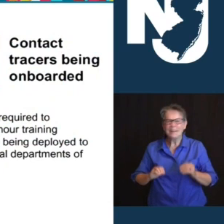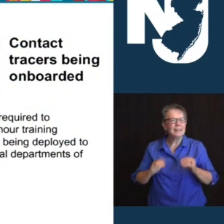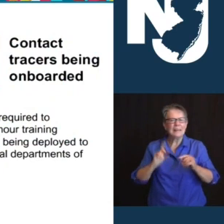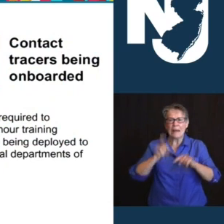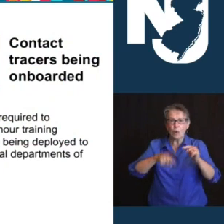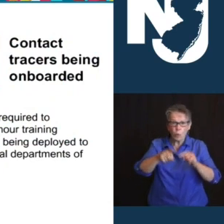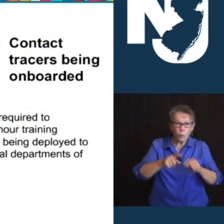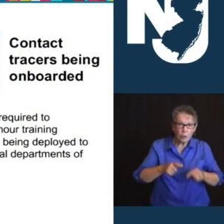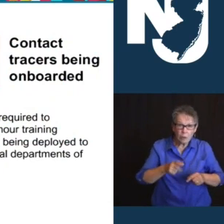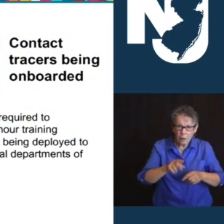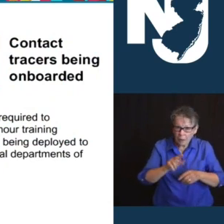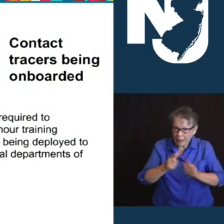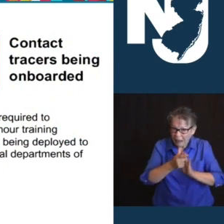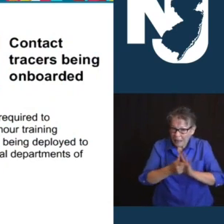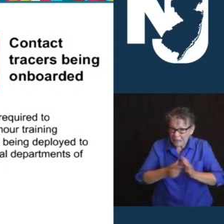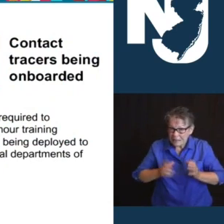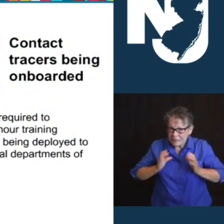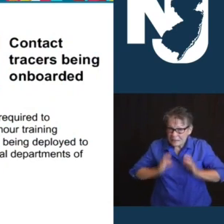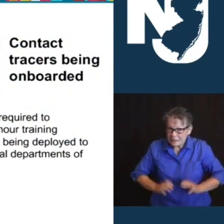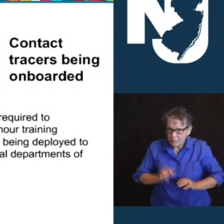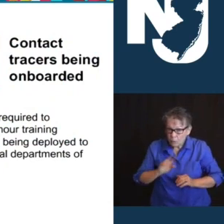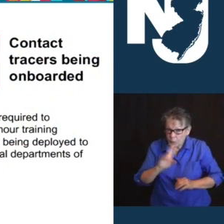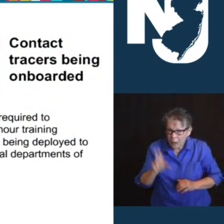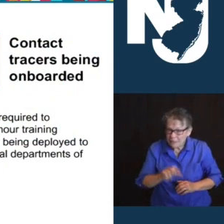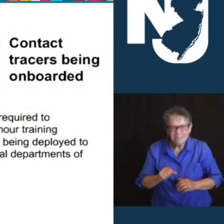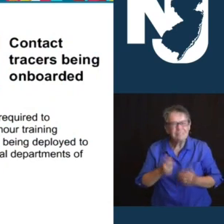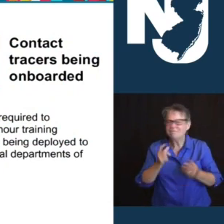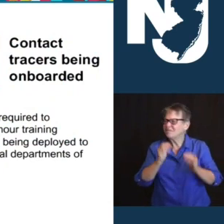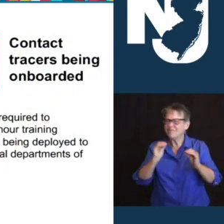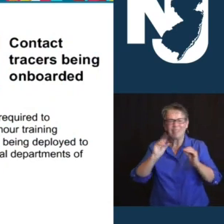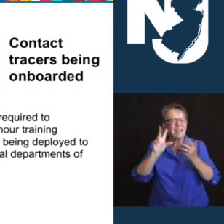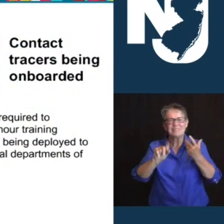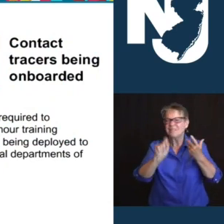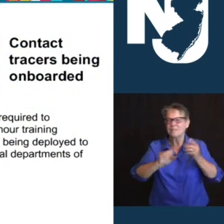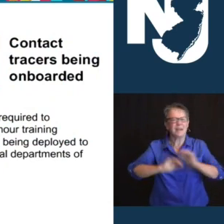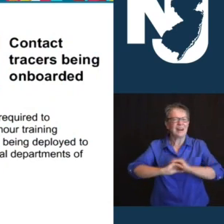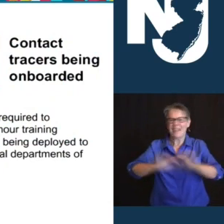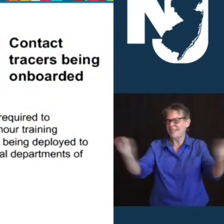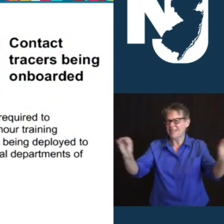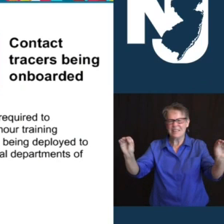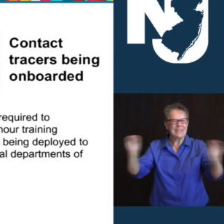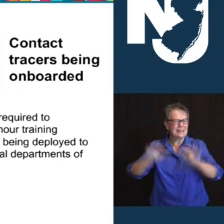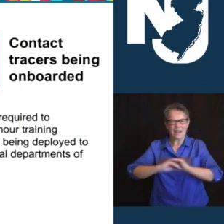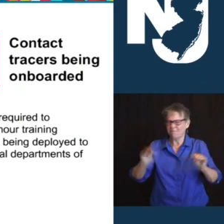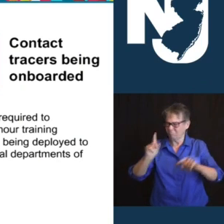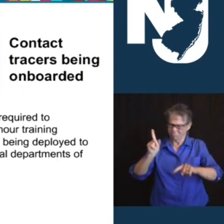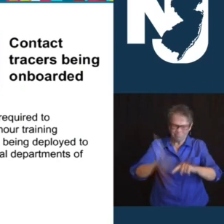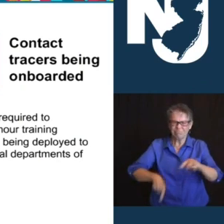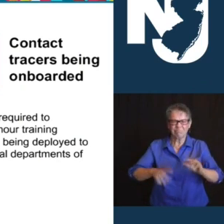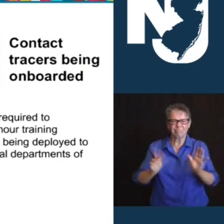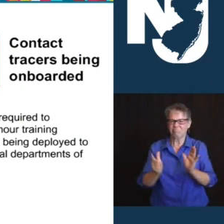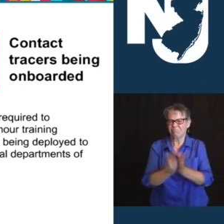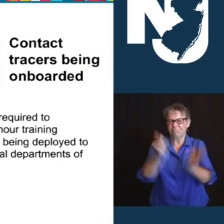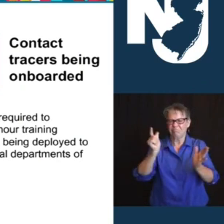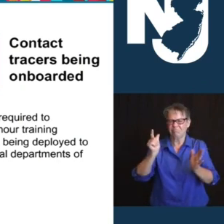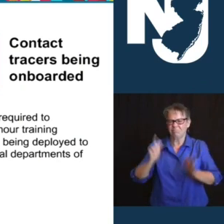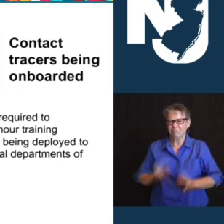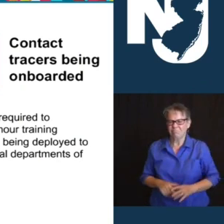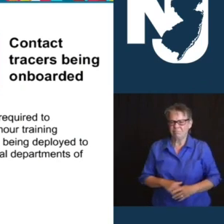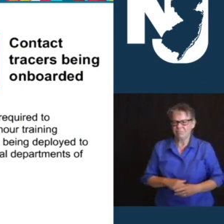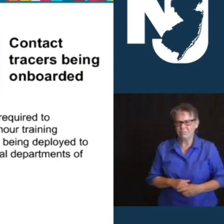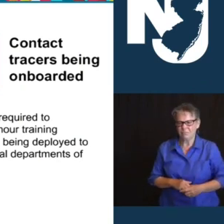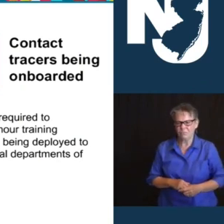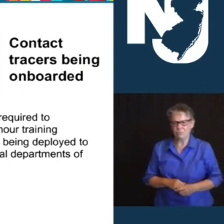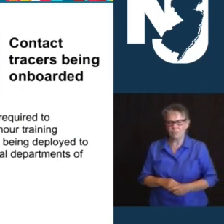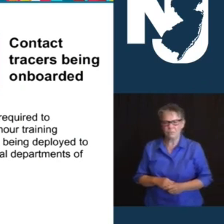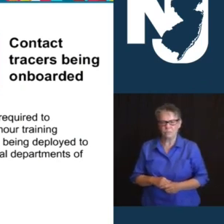2,152 individuals applied to become part of the Community Contact Tracing Corps. 22 languages are spoken by the